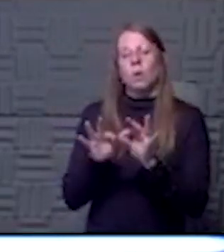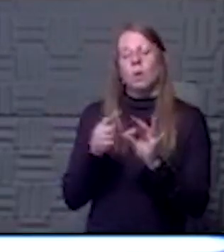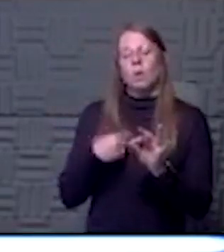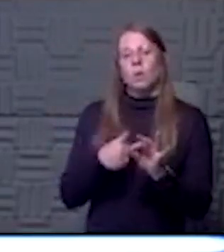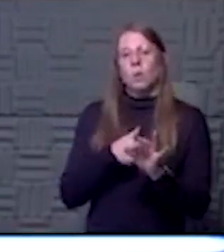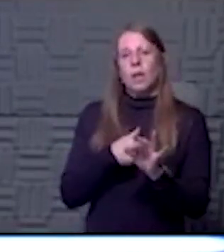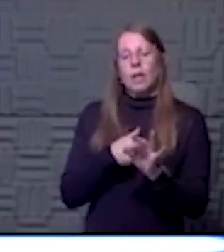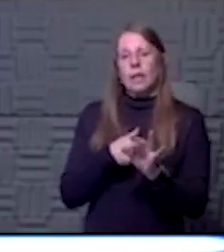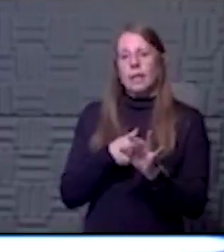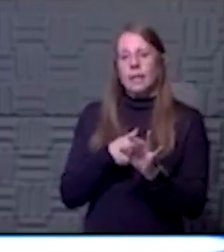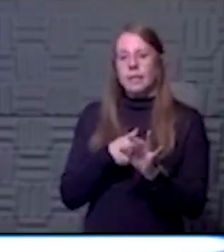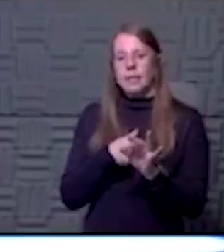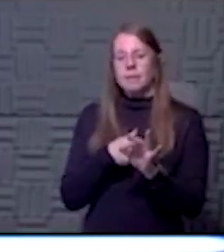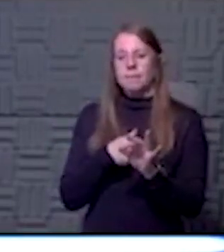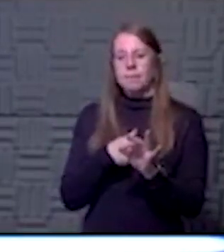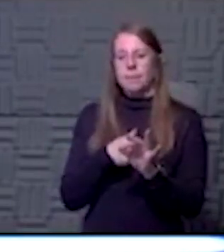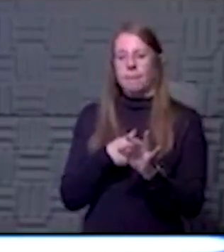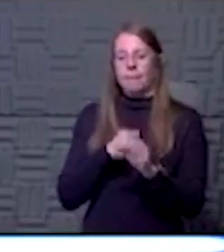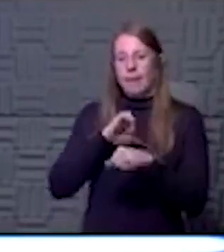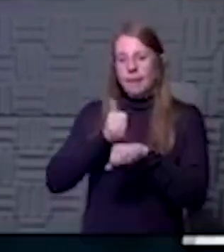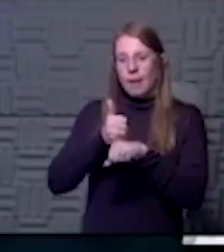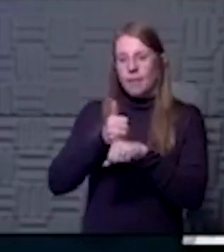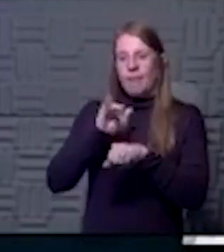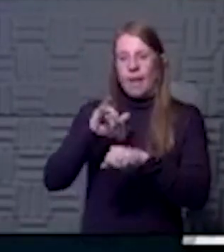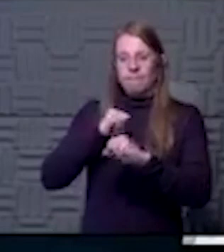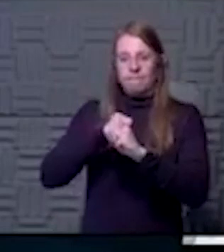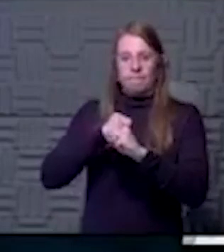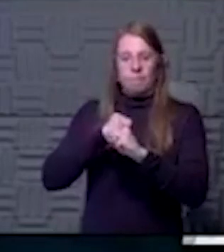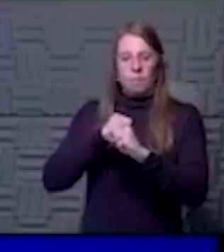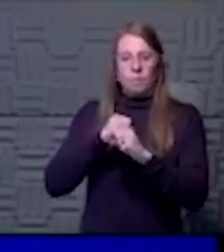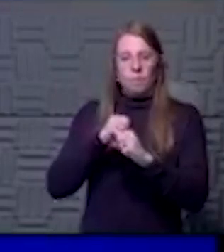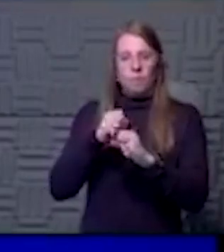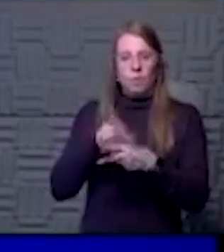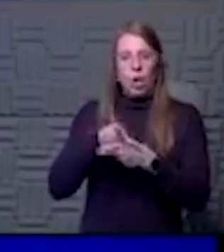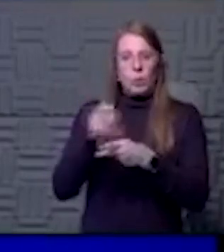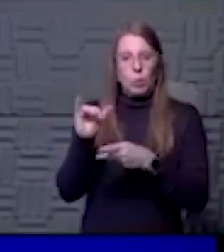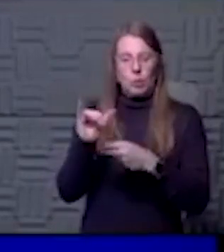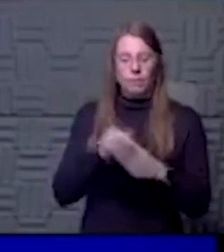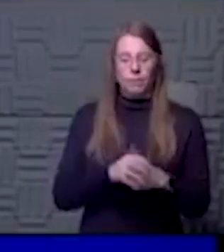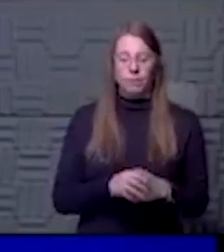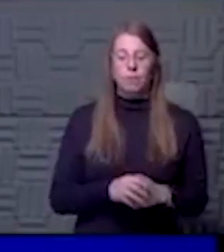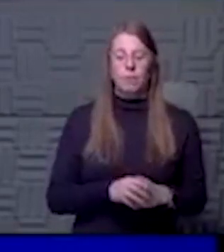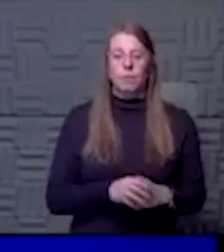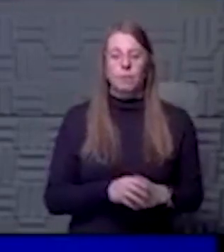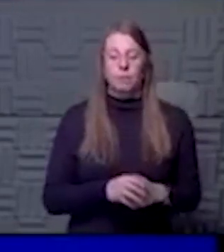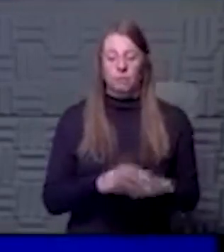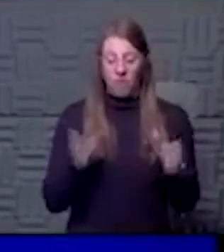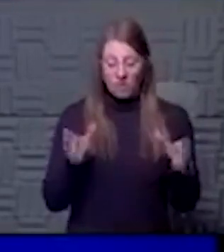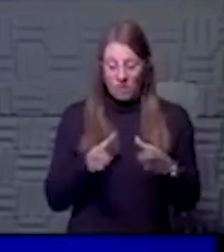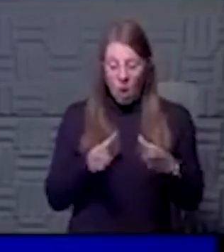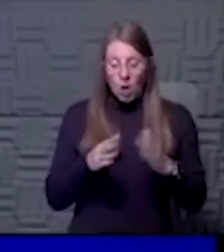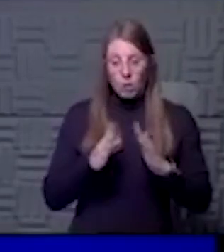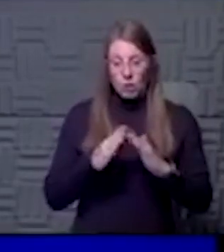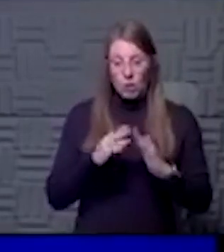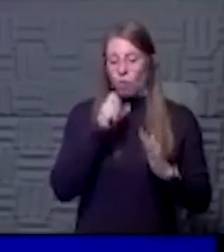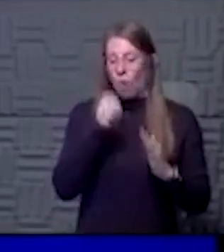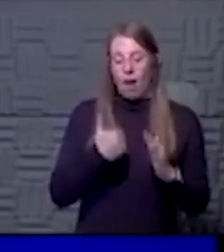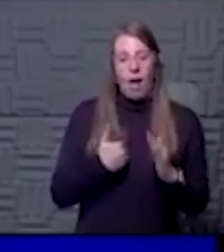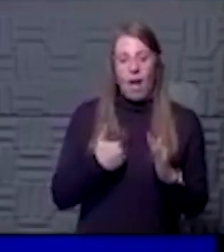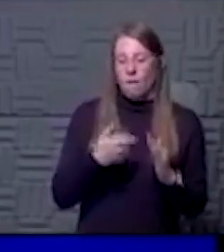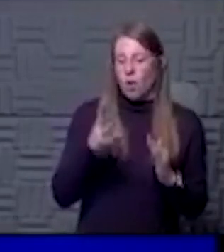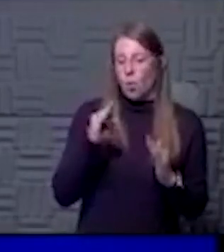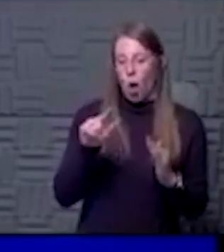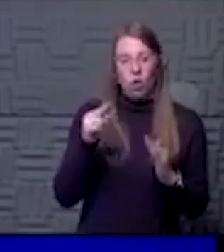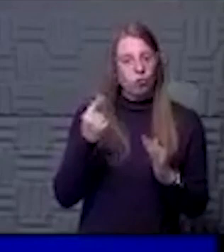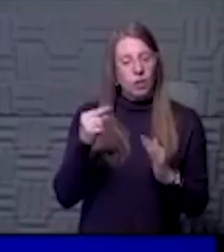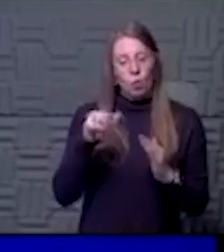that cocoon around, so to speak, as well too. Joanne asks, smaller communities do not have Walgreens and CVS.